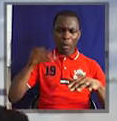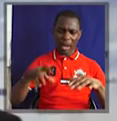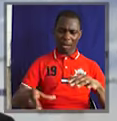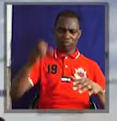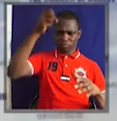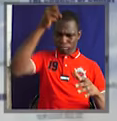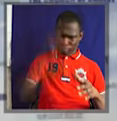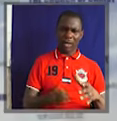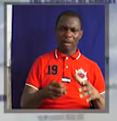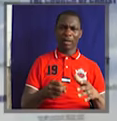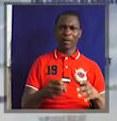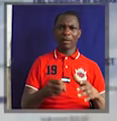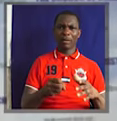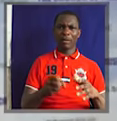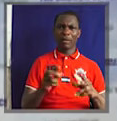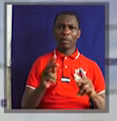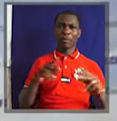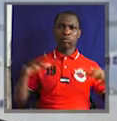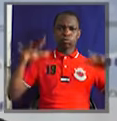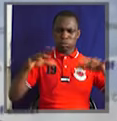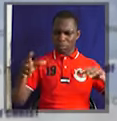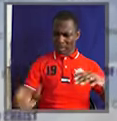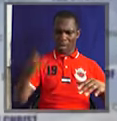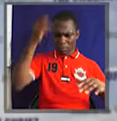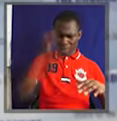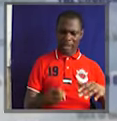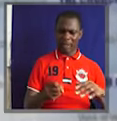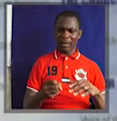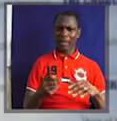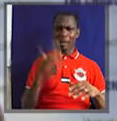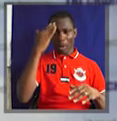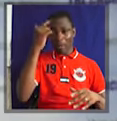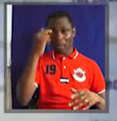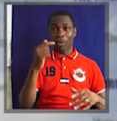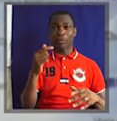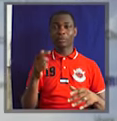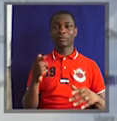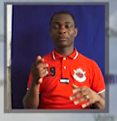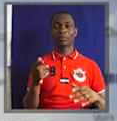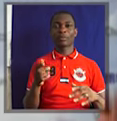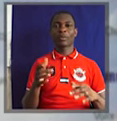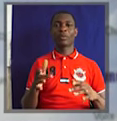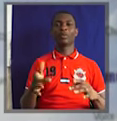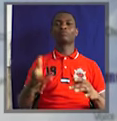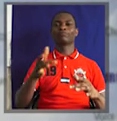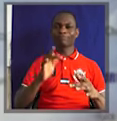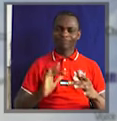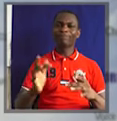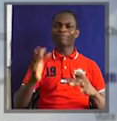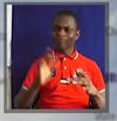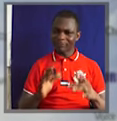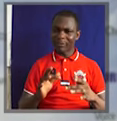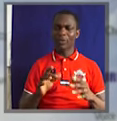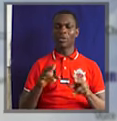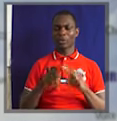abegina fifin se wabo adwaman enti nase ayeye obani juda no wahye se etwase ye hye oba